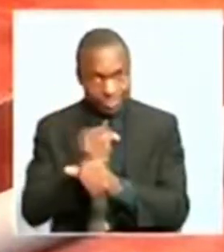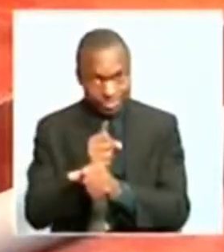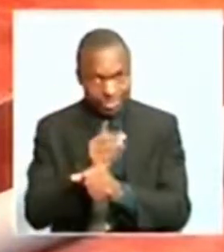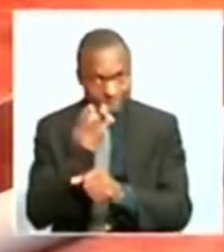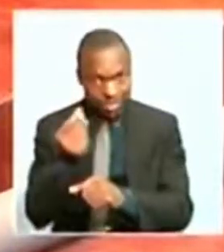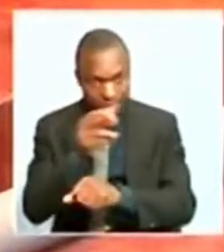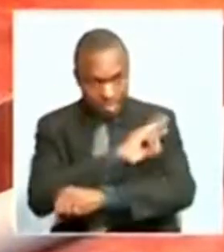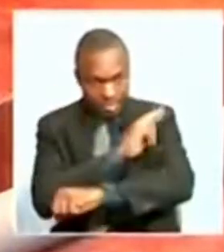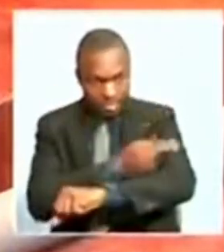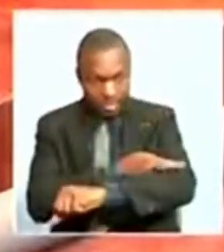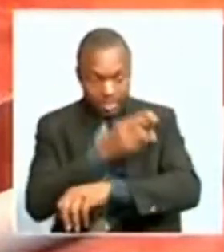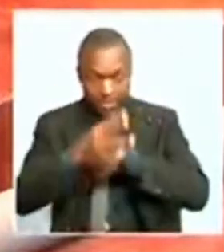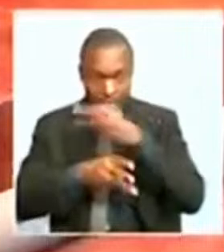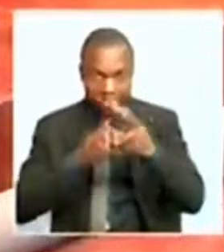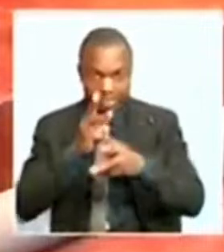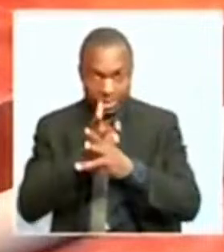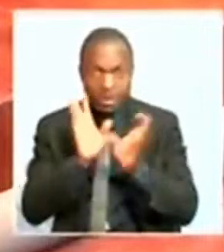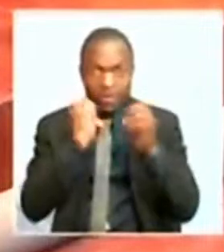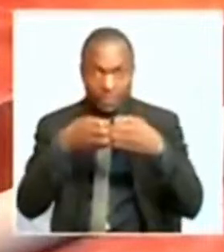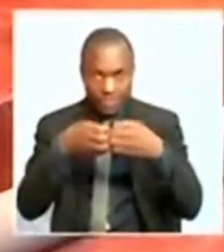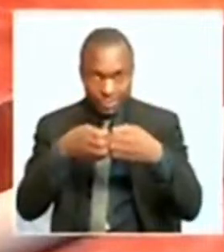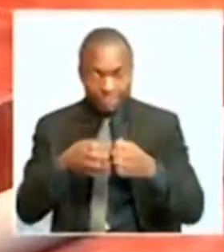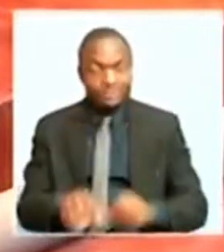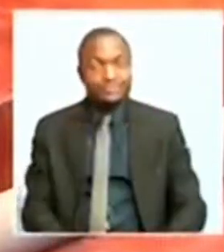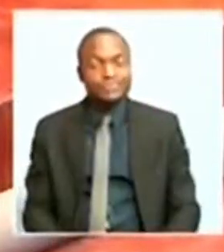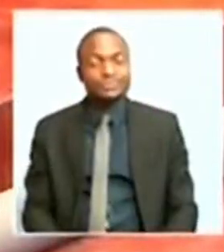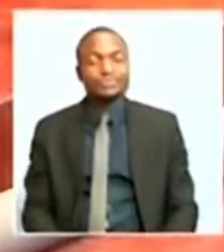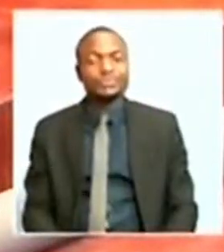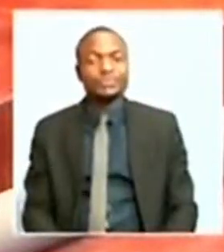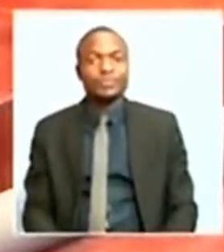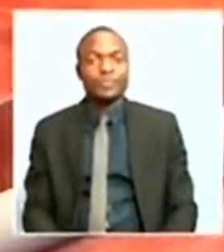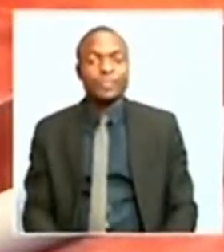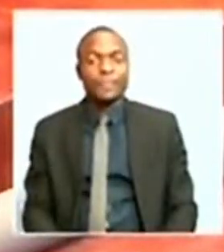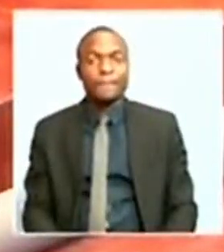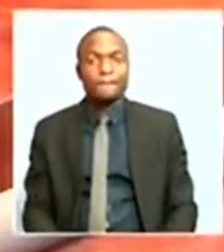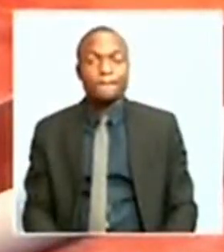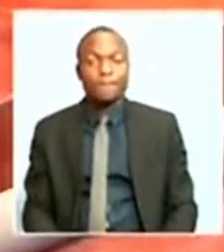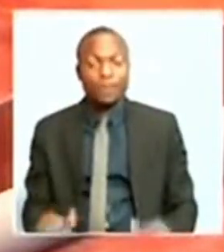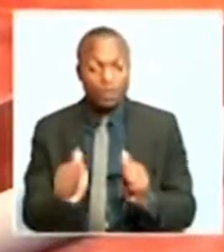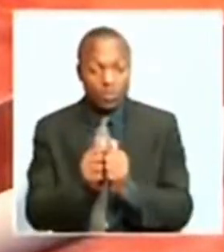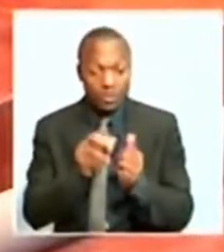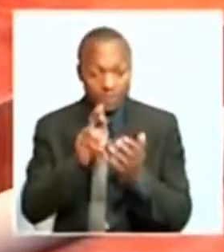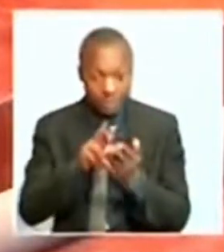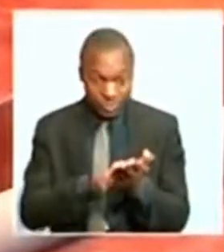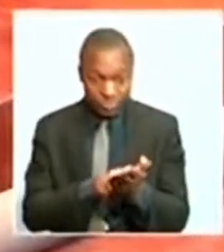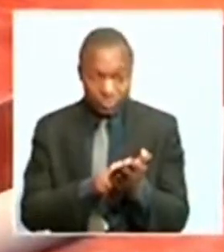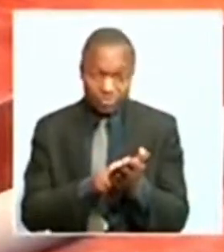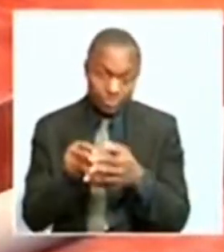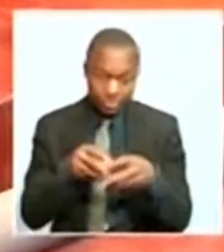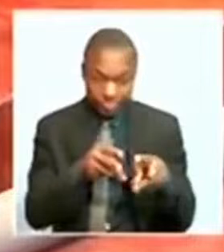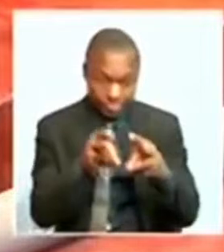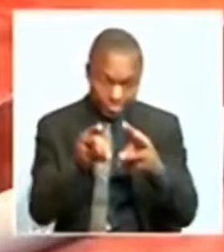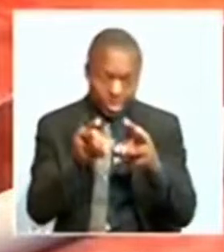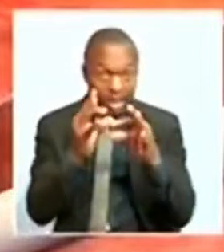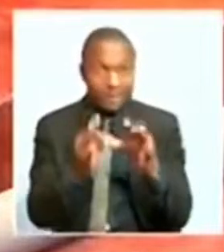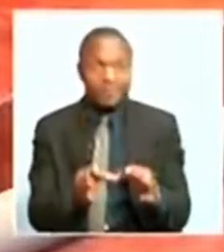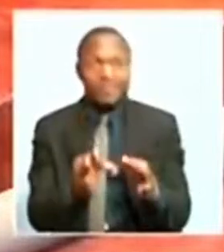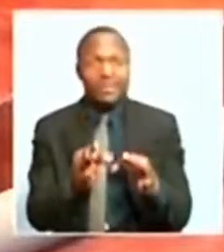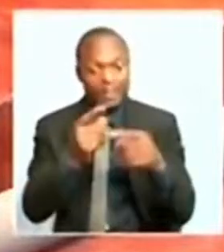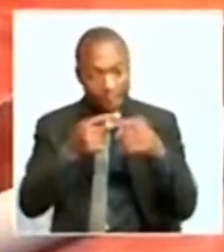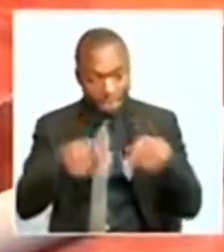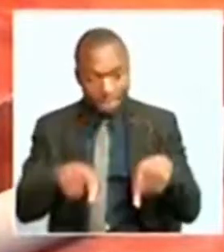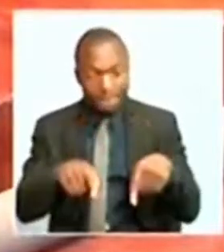from the World Bank with predetermined, how can I say, measures or responses that as long as they